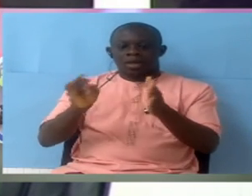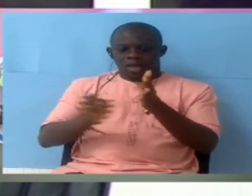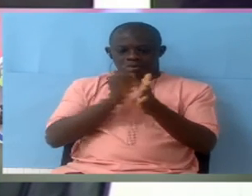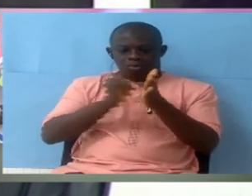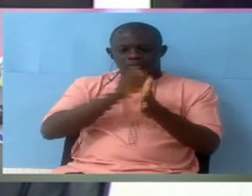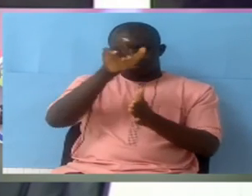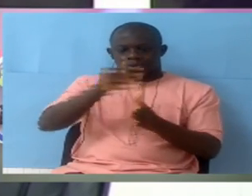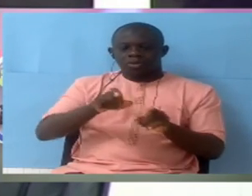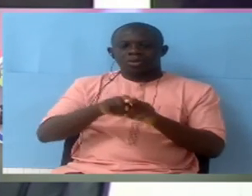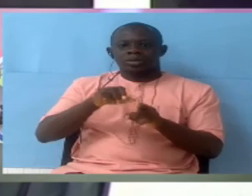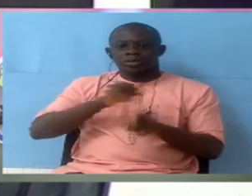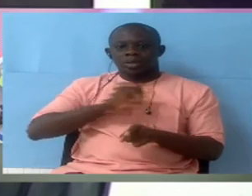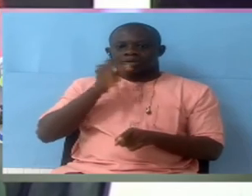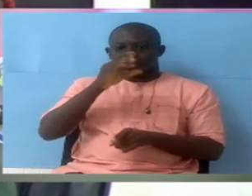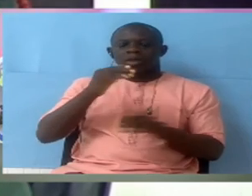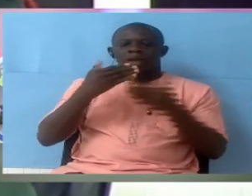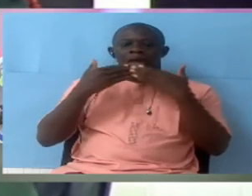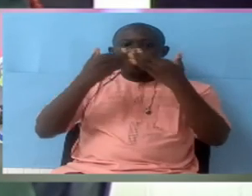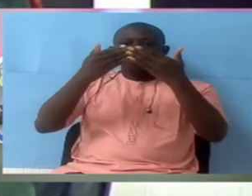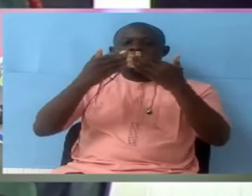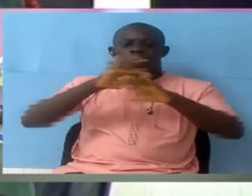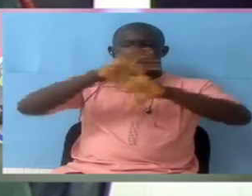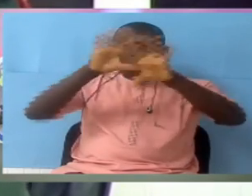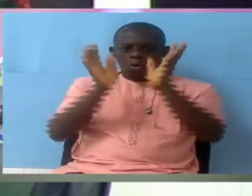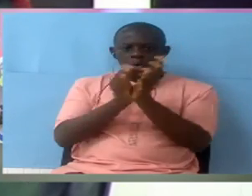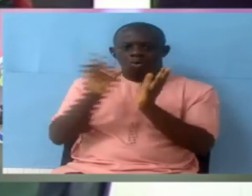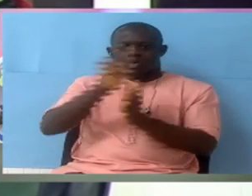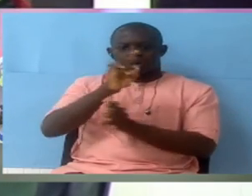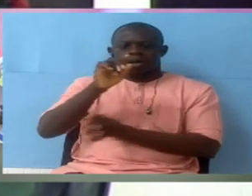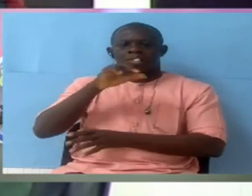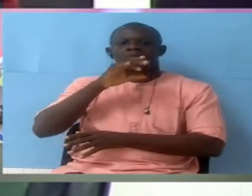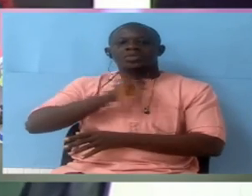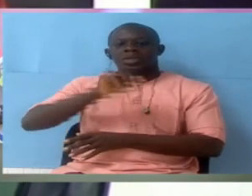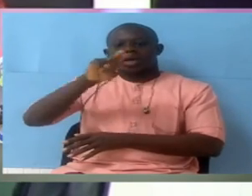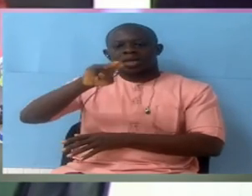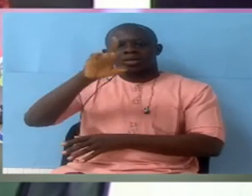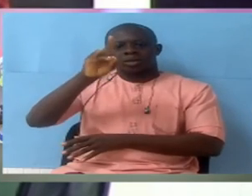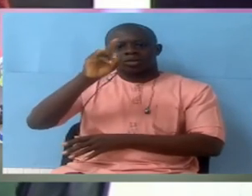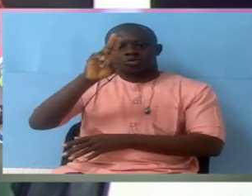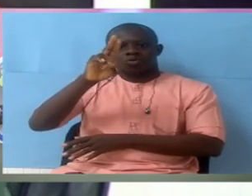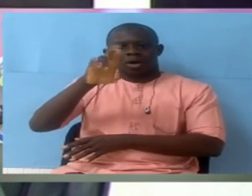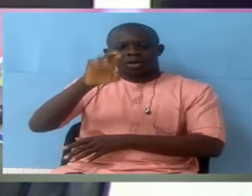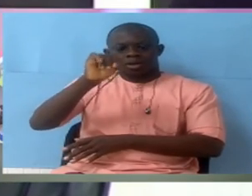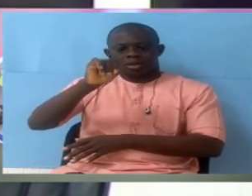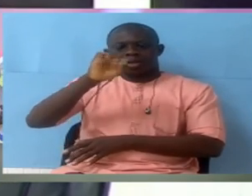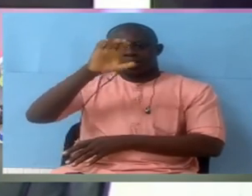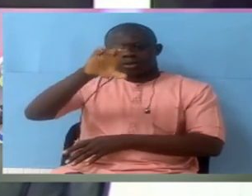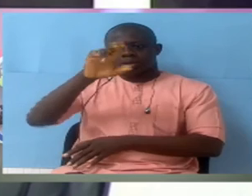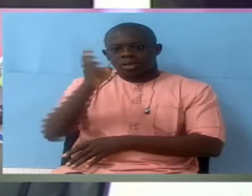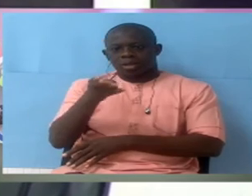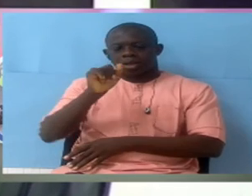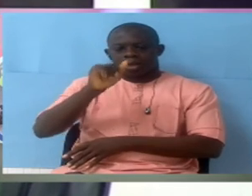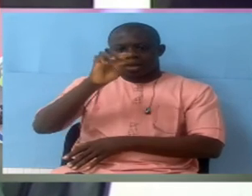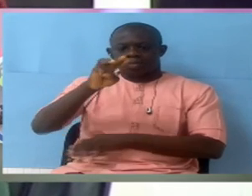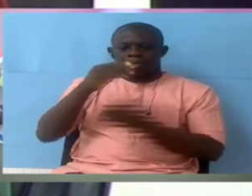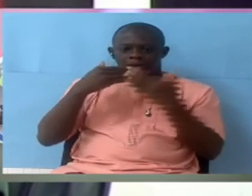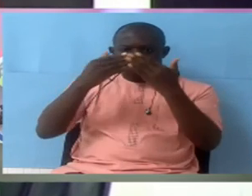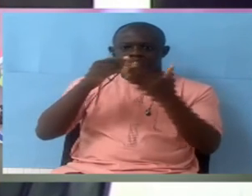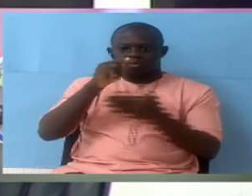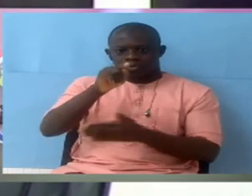you. Haidara bi on tam mo jite won laj tay de munema wax ñu lepp lo xamne Ndu Cham wax na lako.